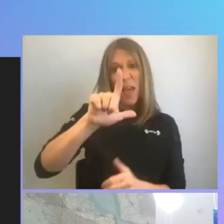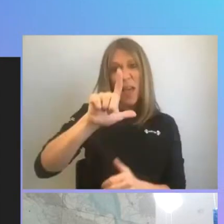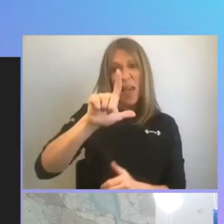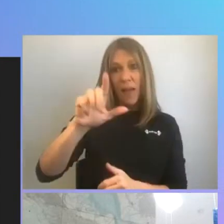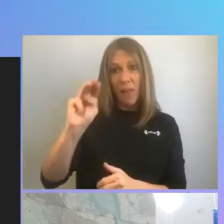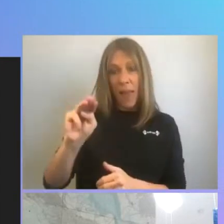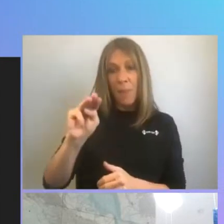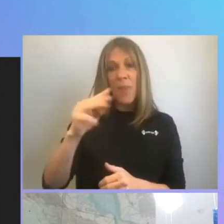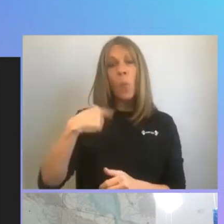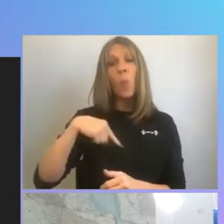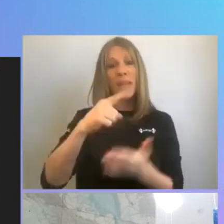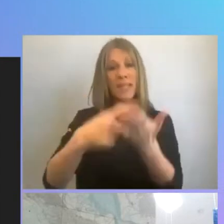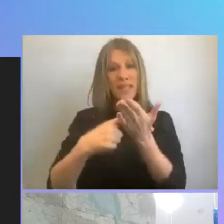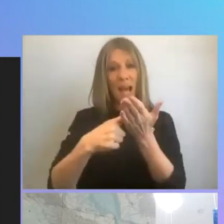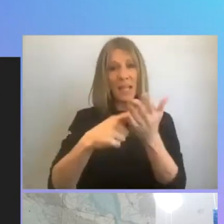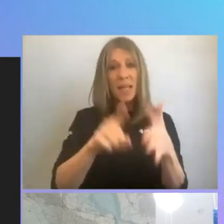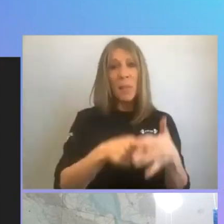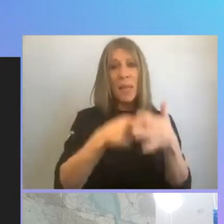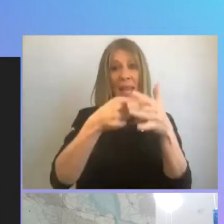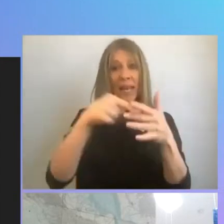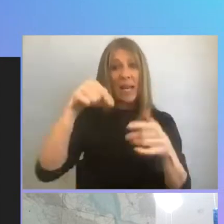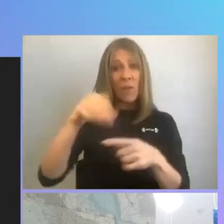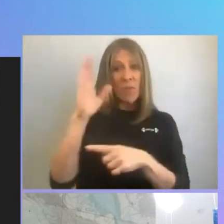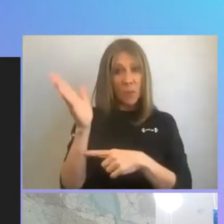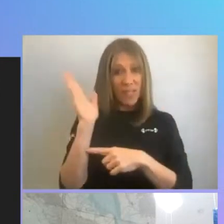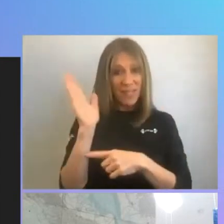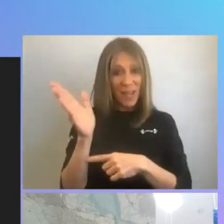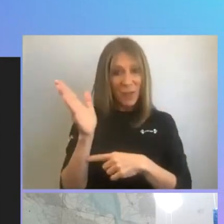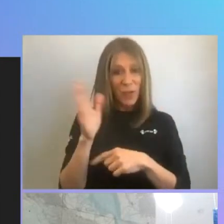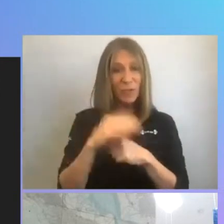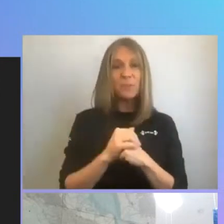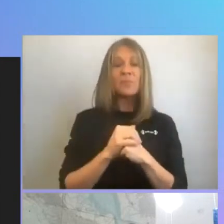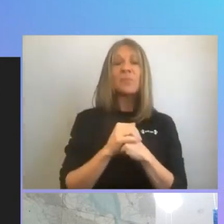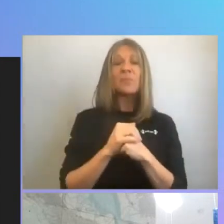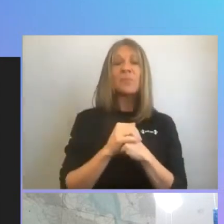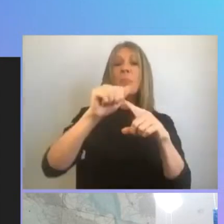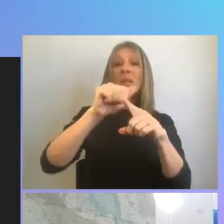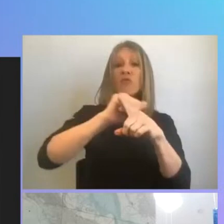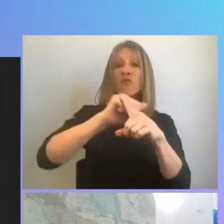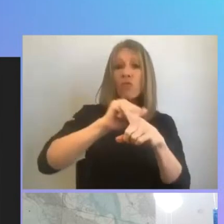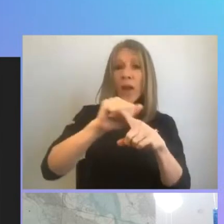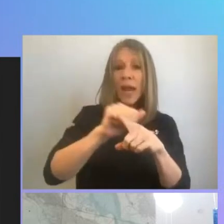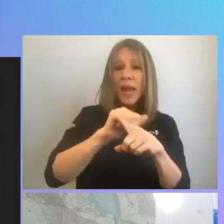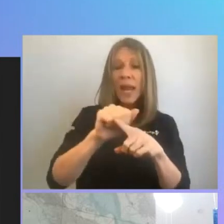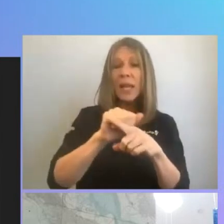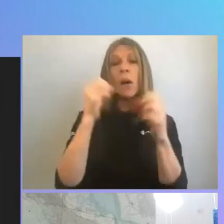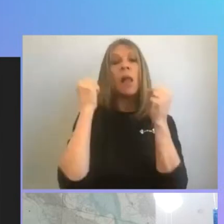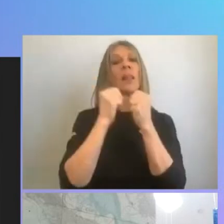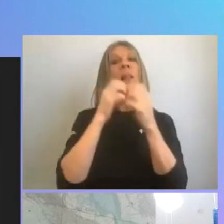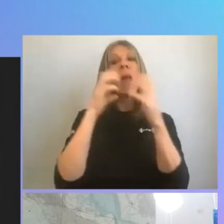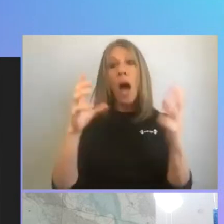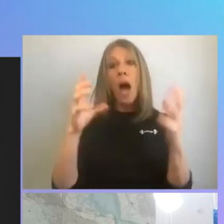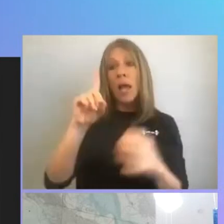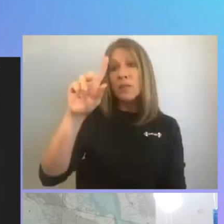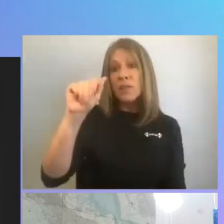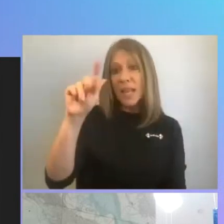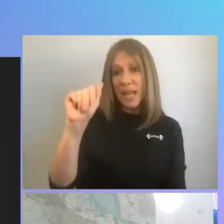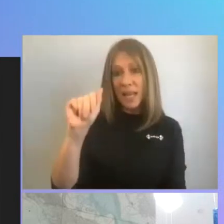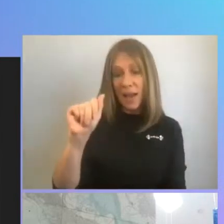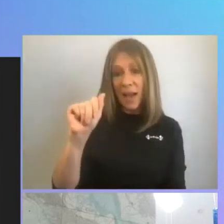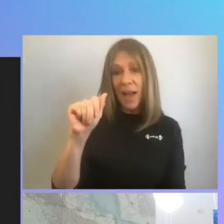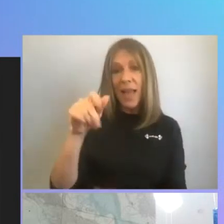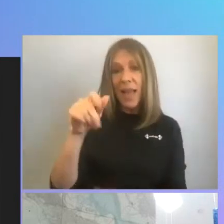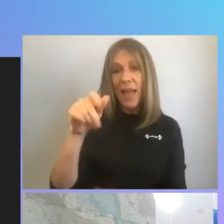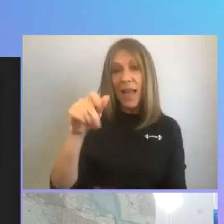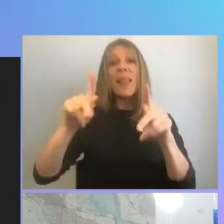talked about at the beginning of this conversation. It's been trained on massive amounts of data, and it allows it